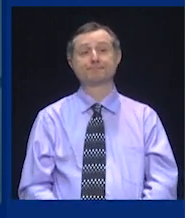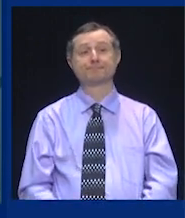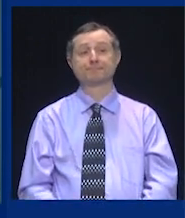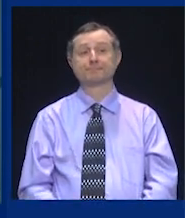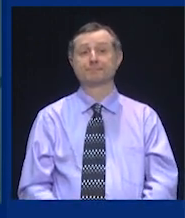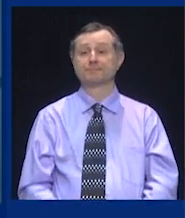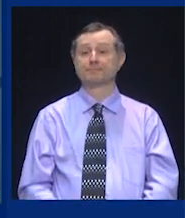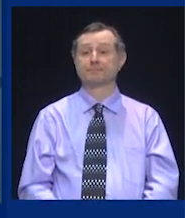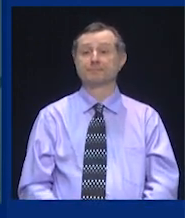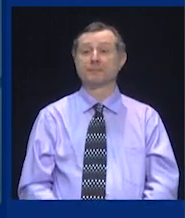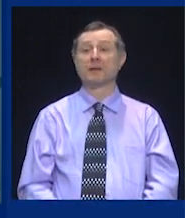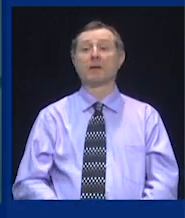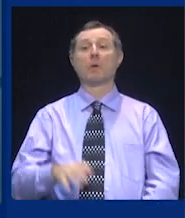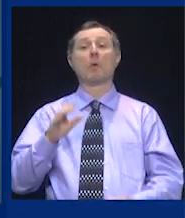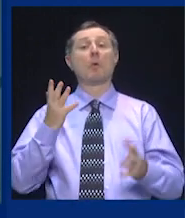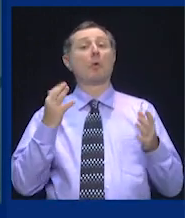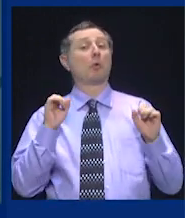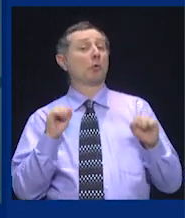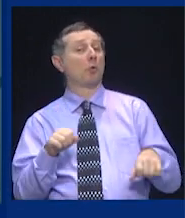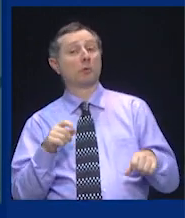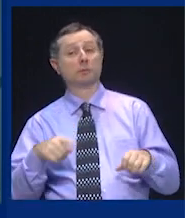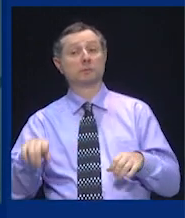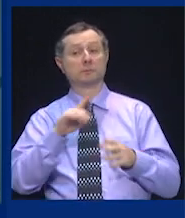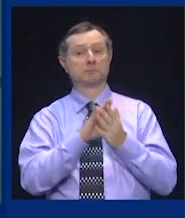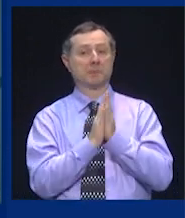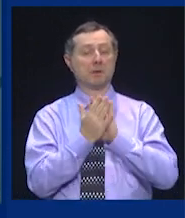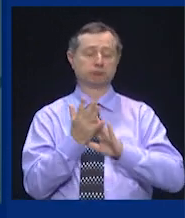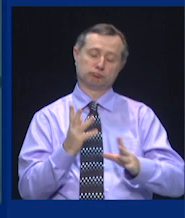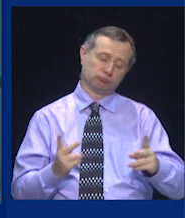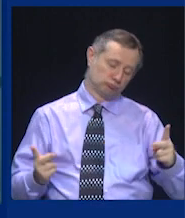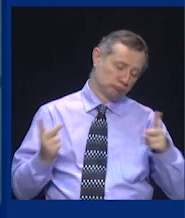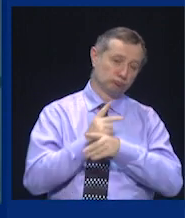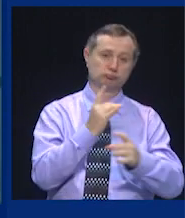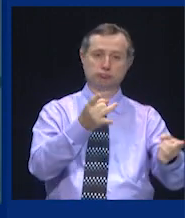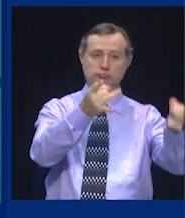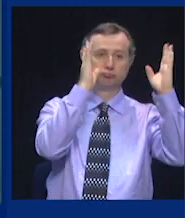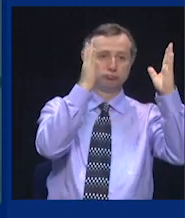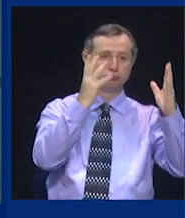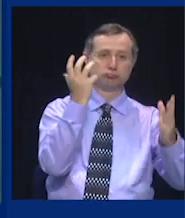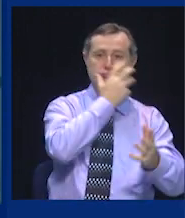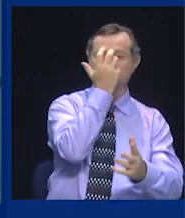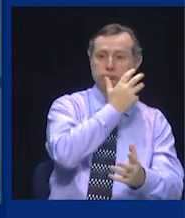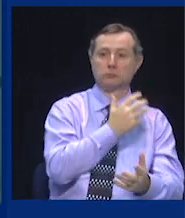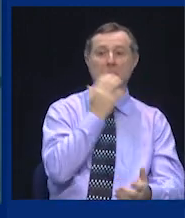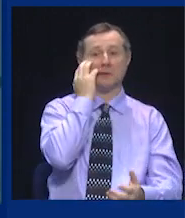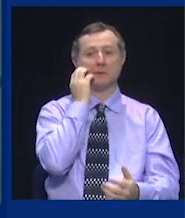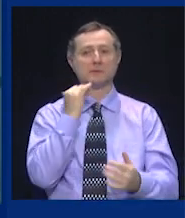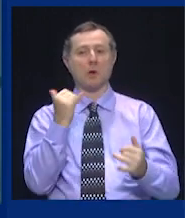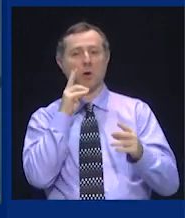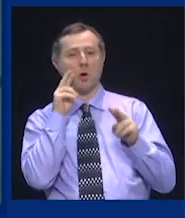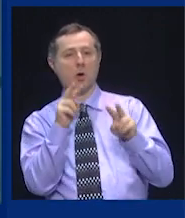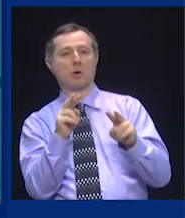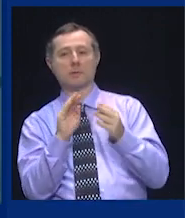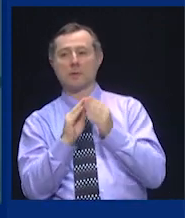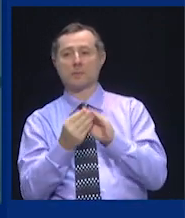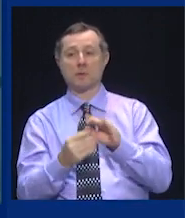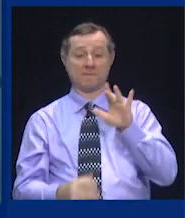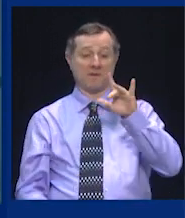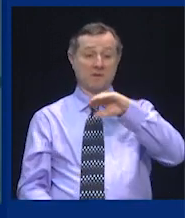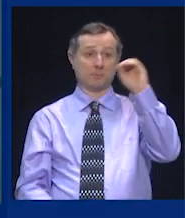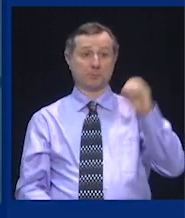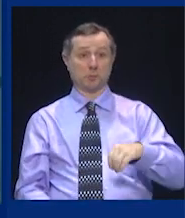Could get very bad. And then it's a set of assumptions. If 25% of the unvaccinated get